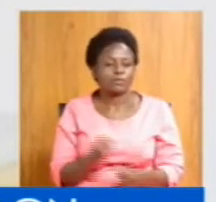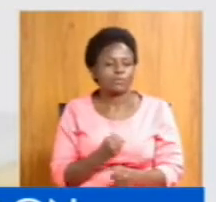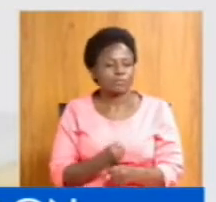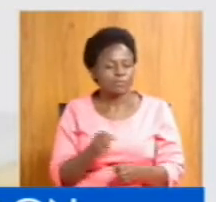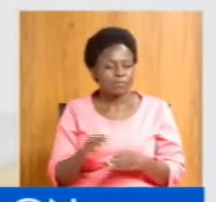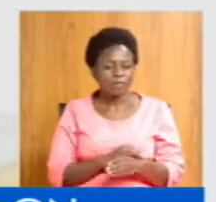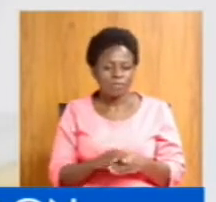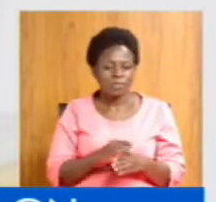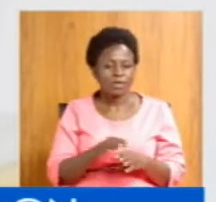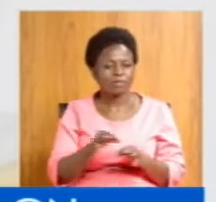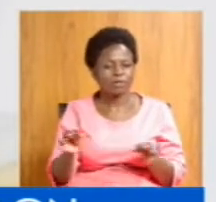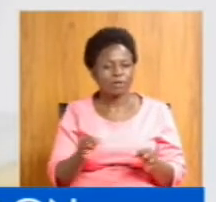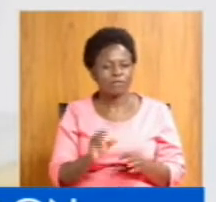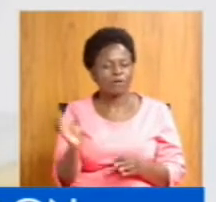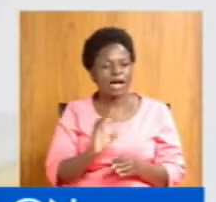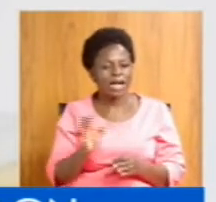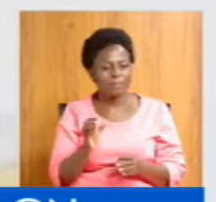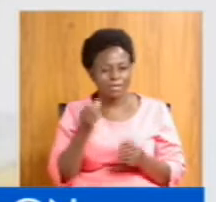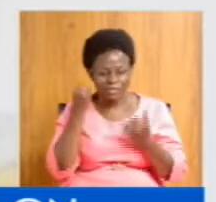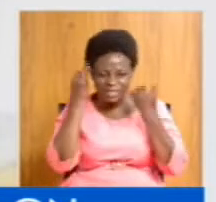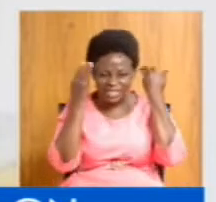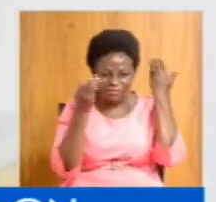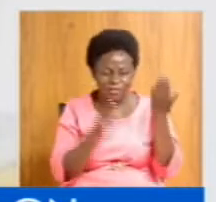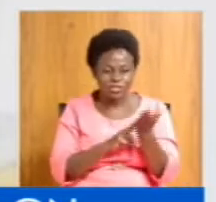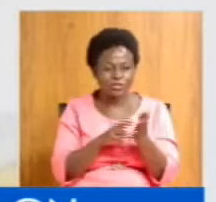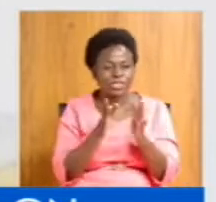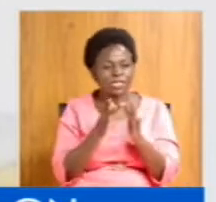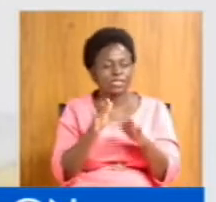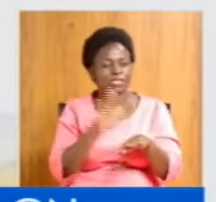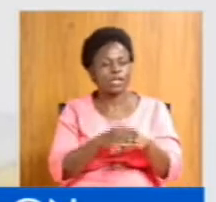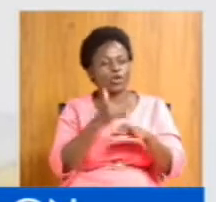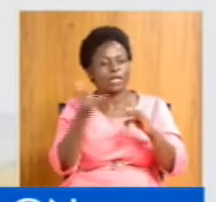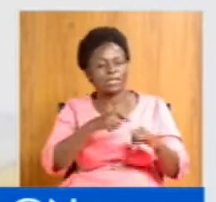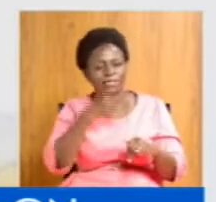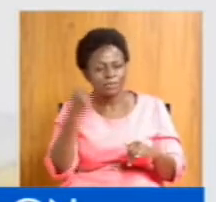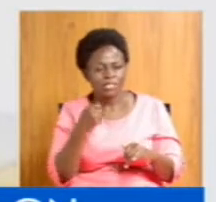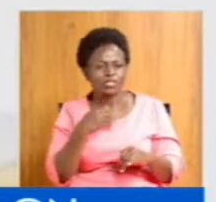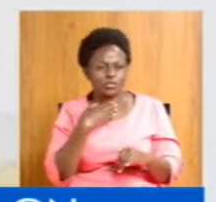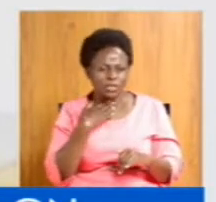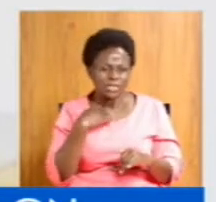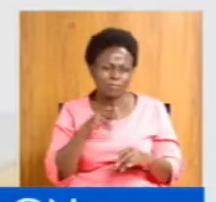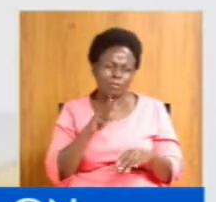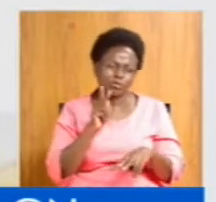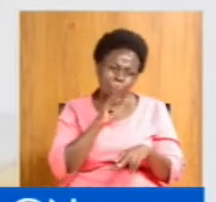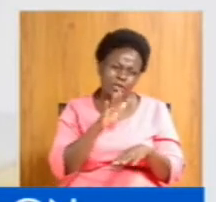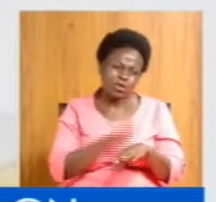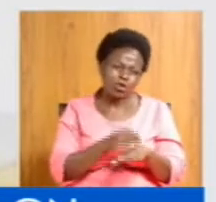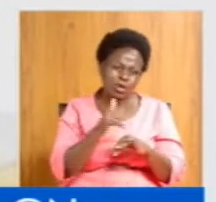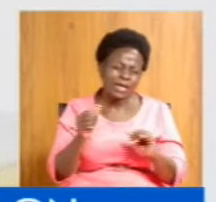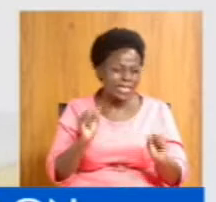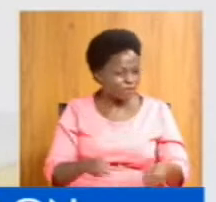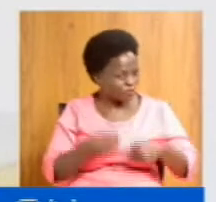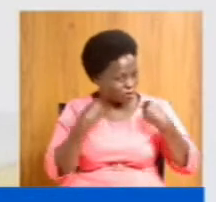transaction for long. For a company that is innovating using the internet like online butchery, you really need people to be online. And